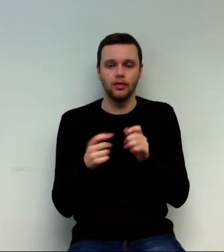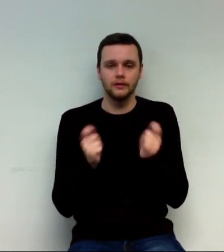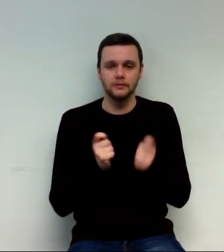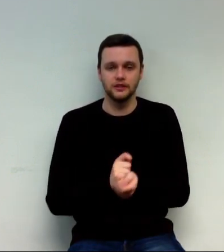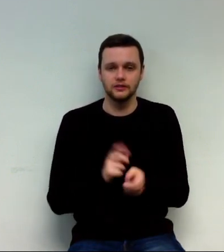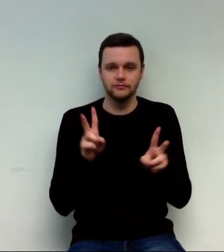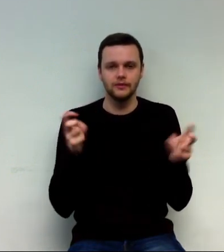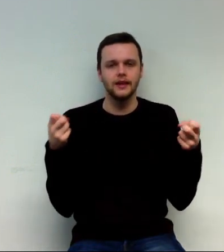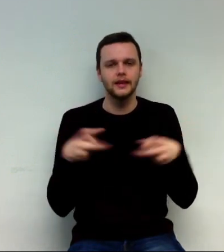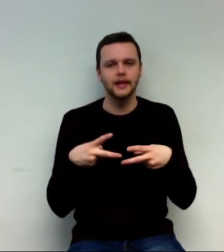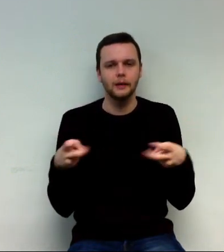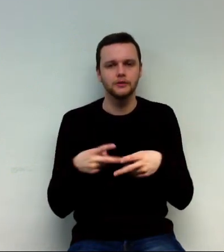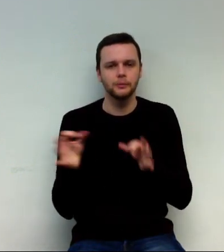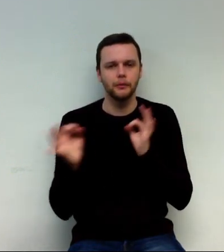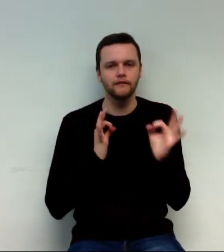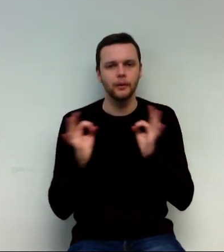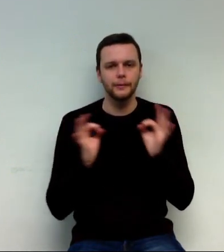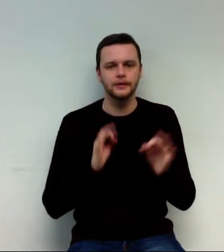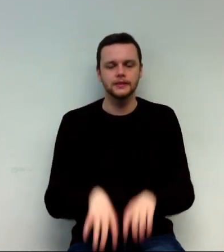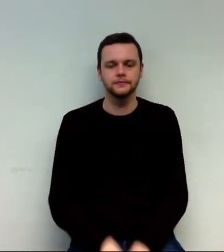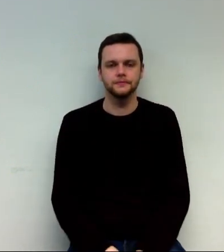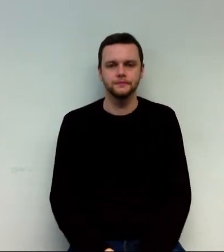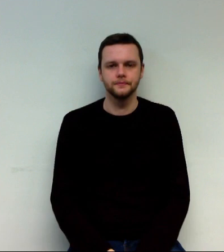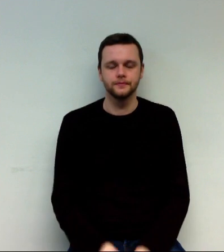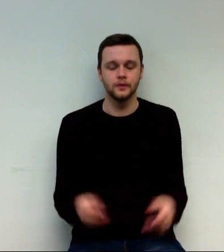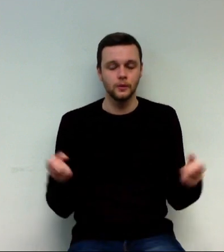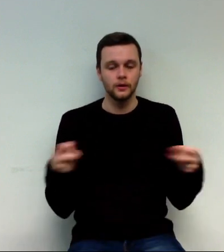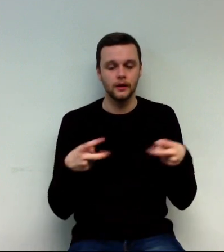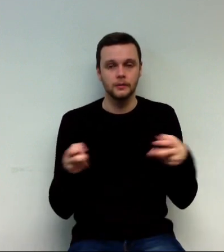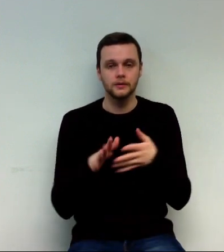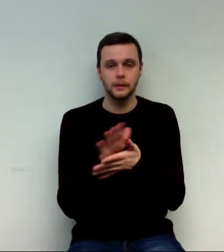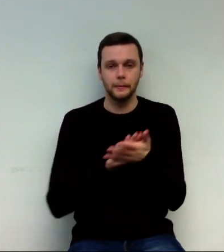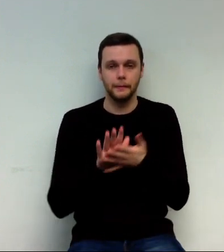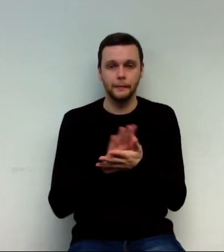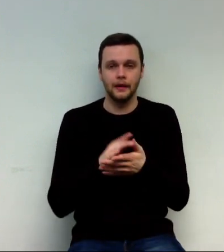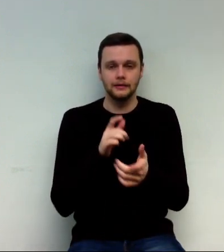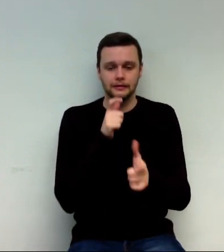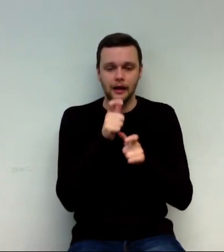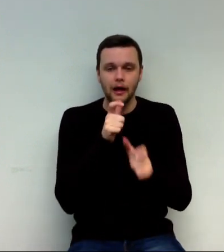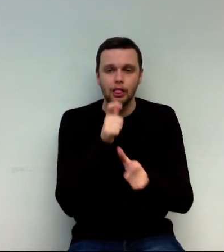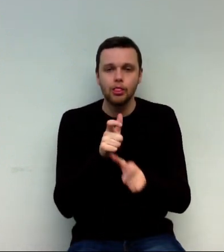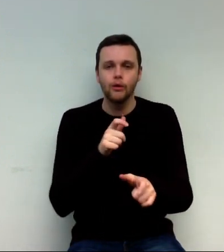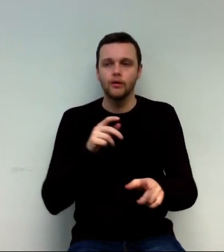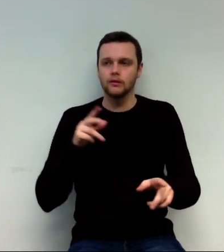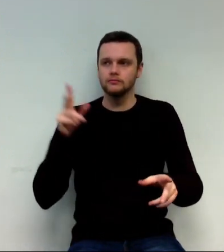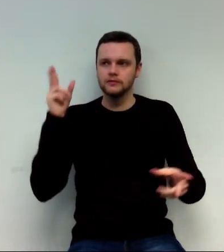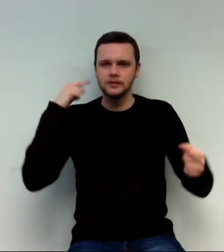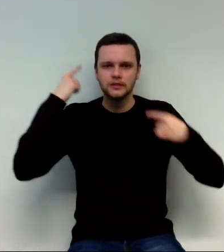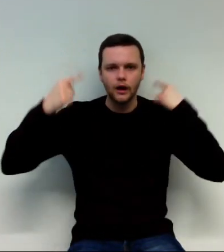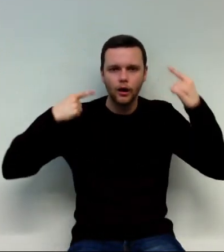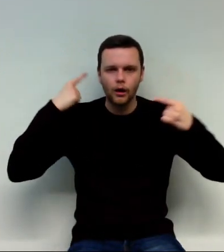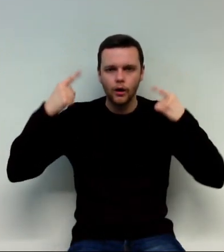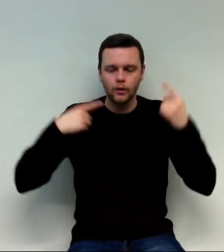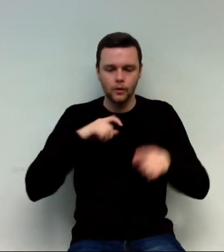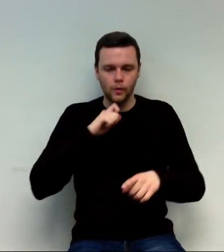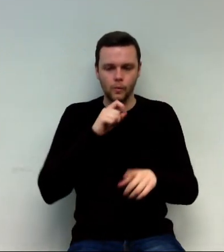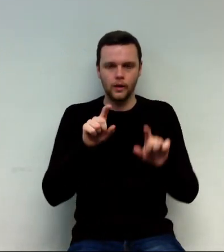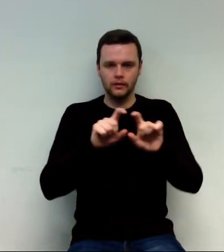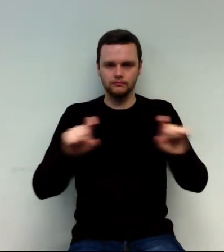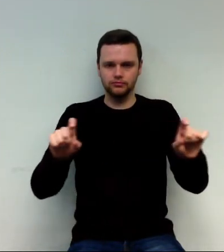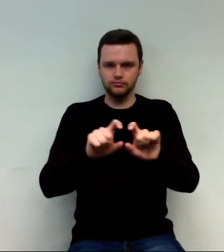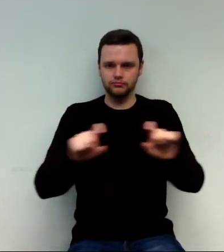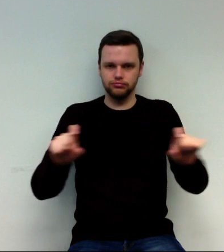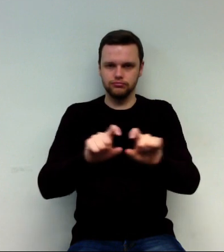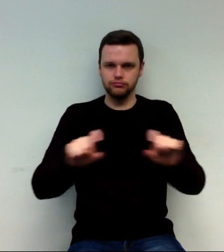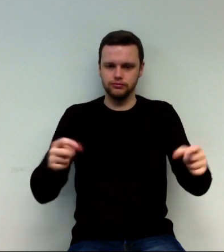performances. So captioning, it displays dialogue, sound effects, offstage noises in a text format,